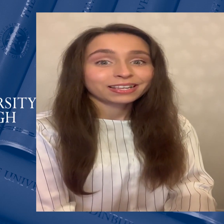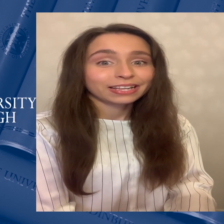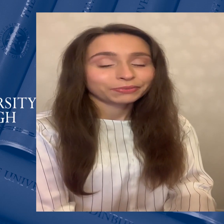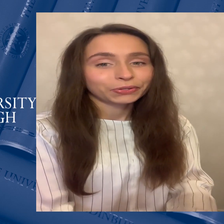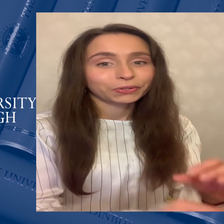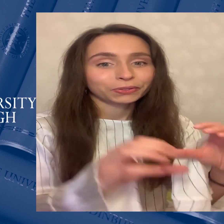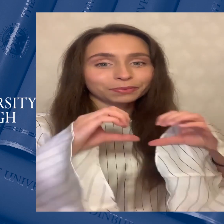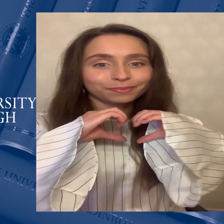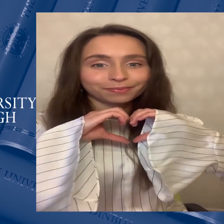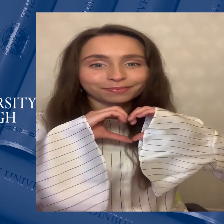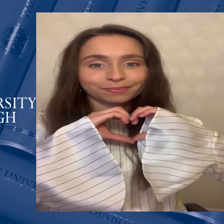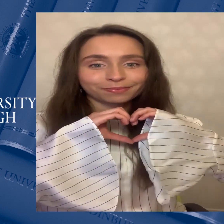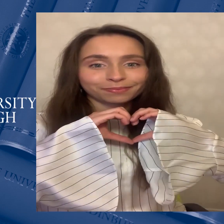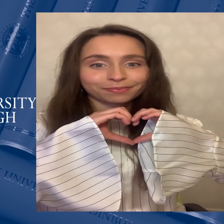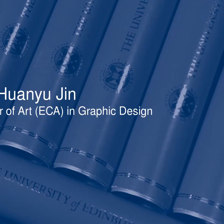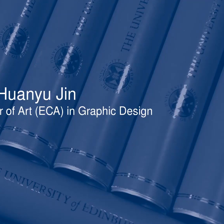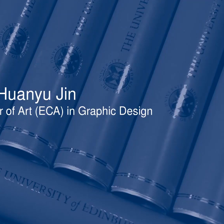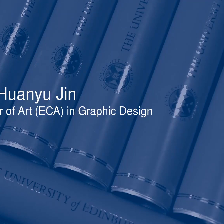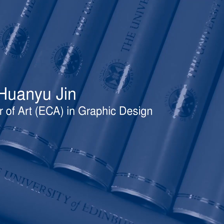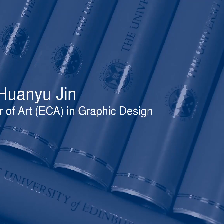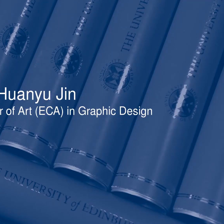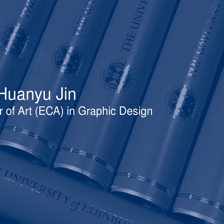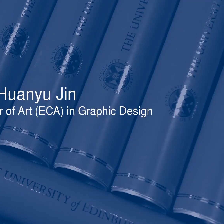Alexandra. Love you all.